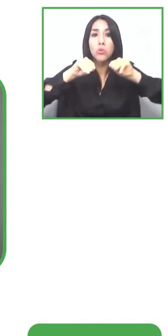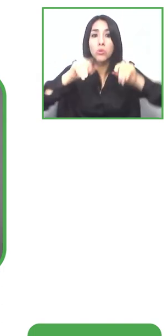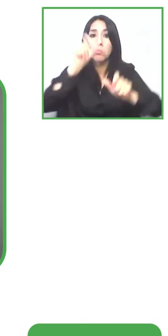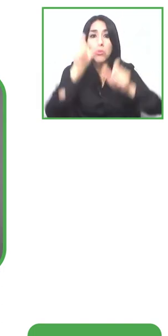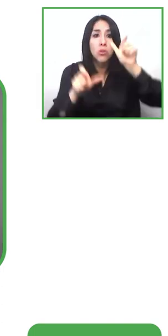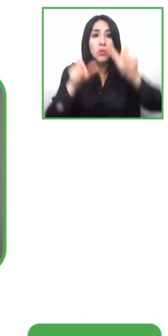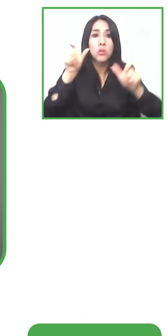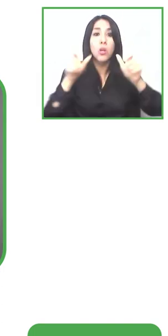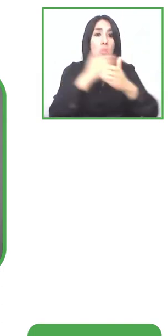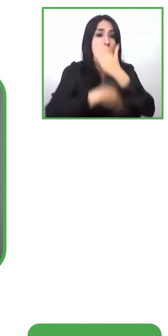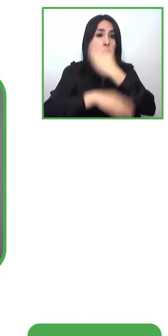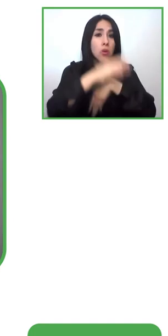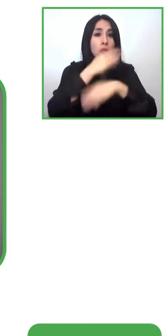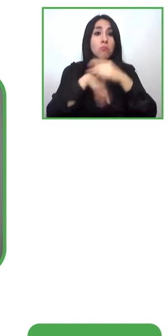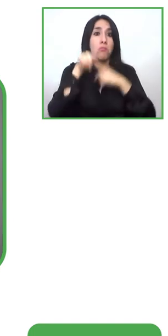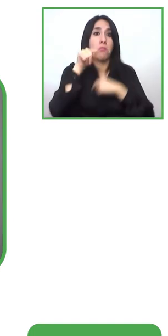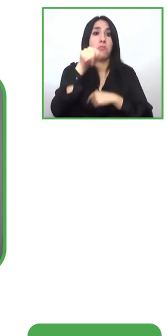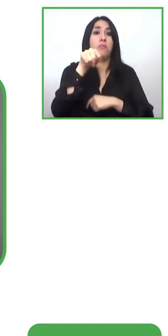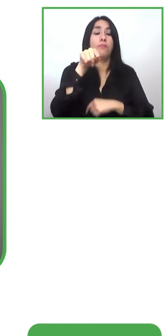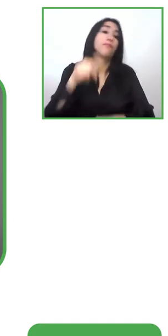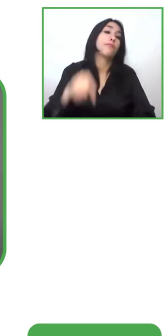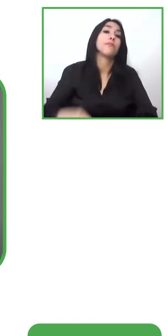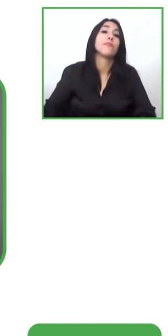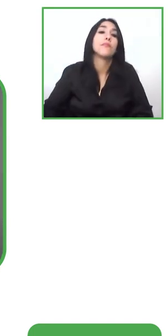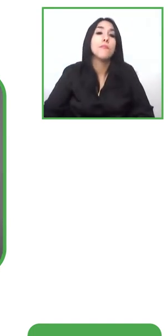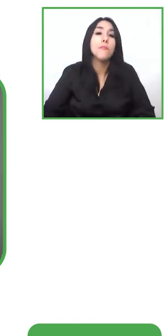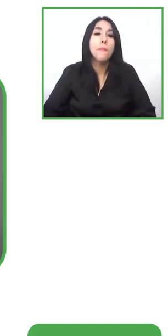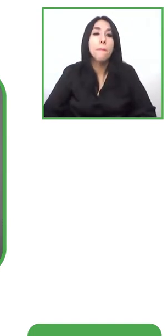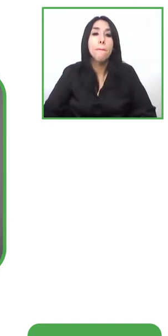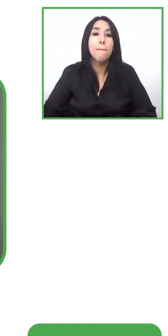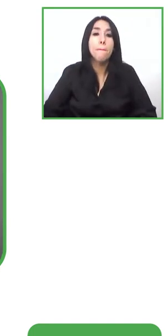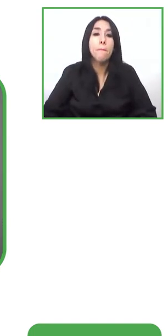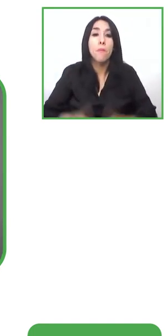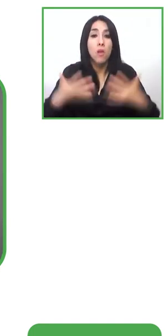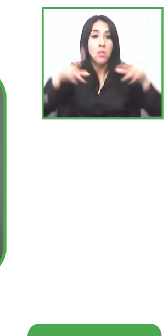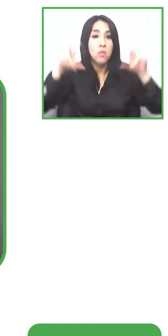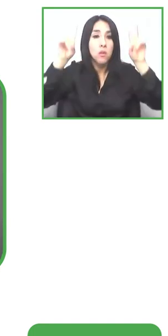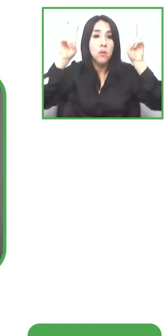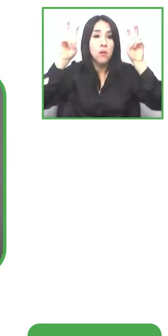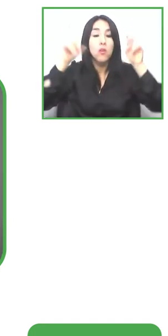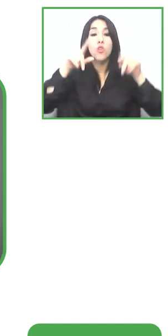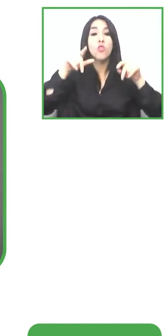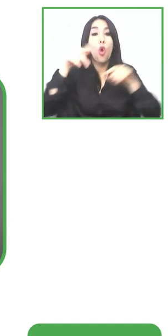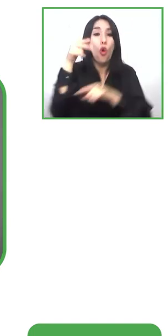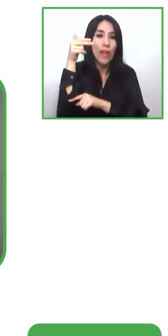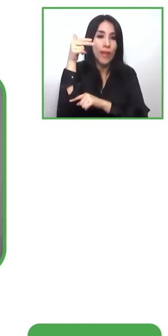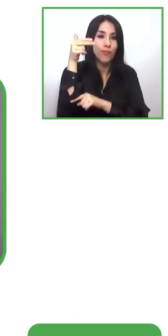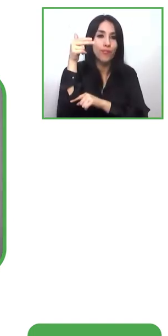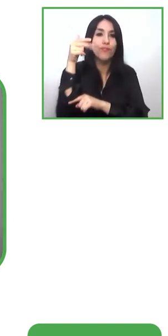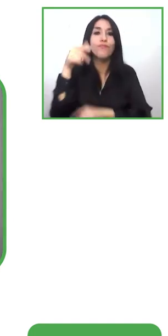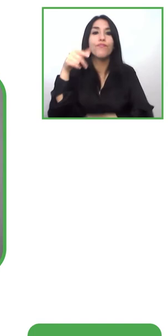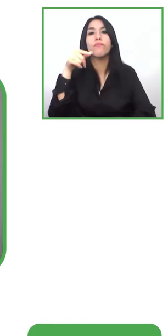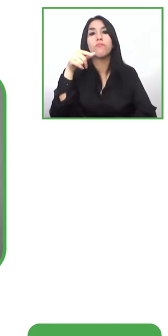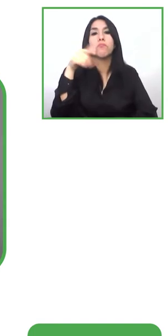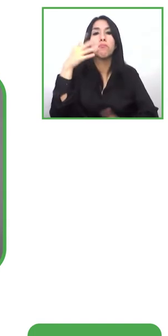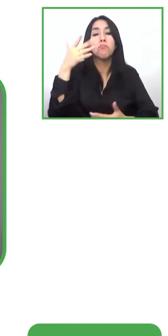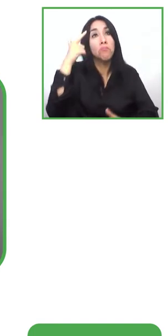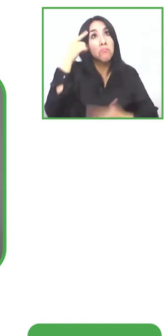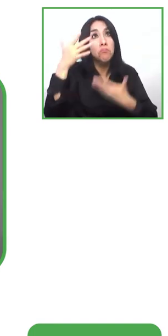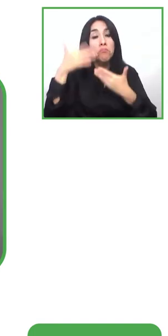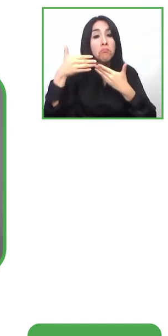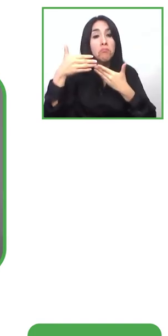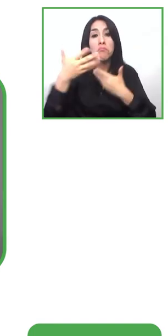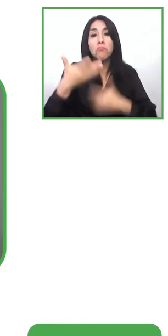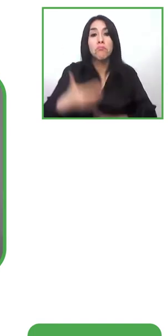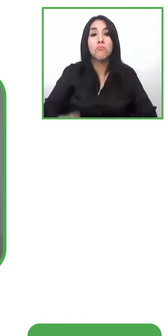So there's room for many other projects. We also want to open another gastronomic